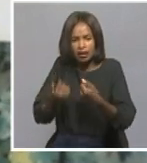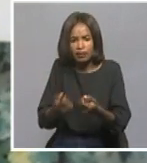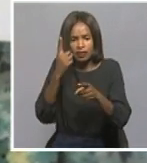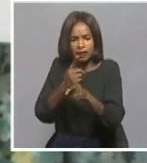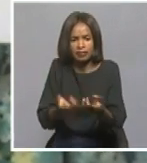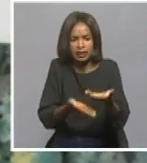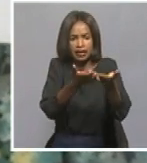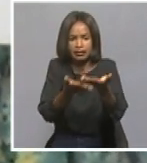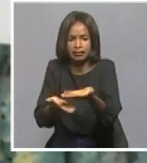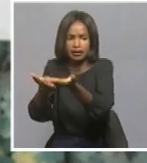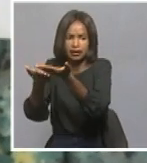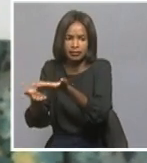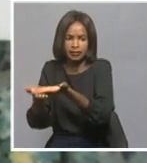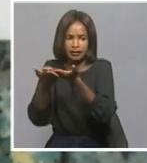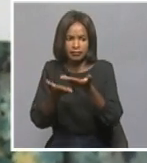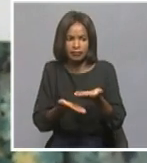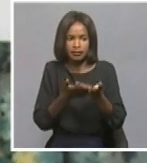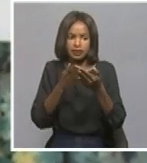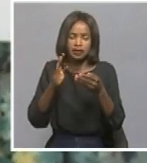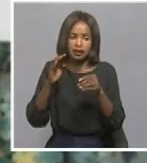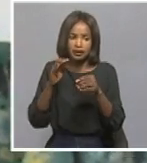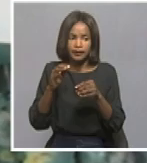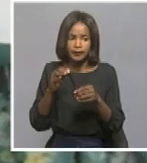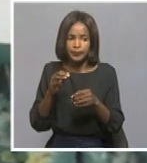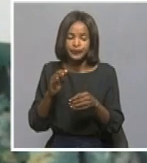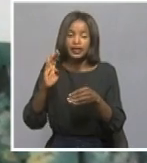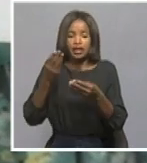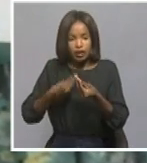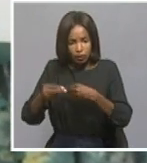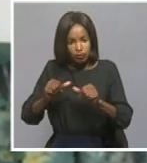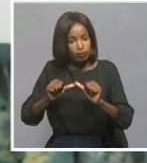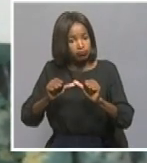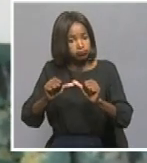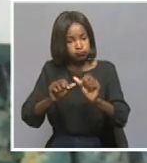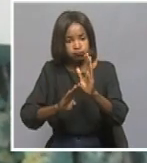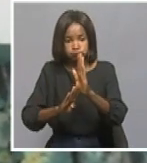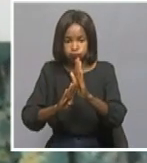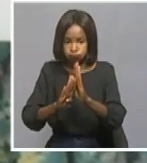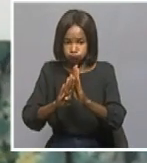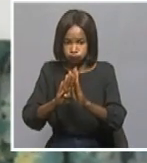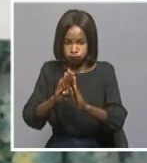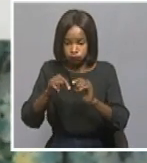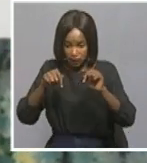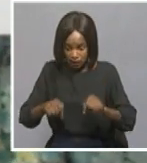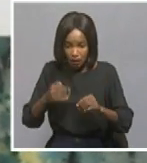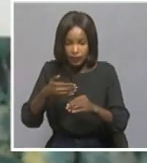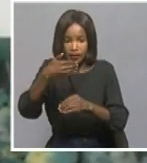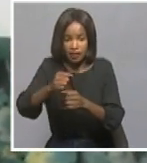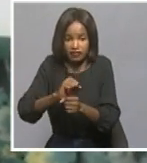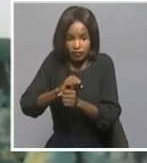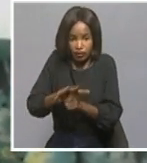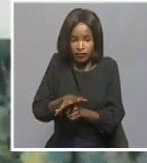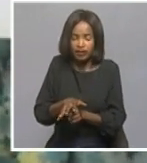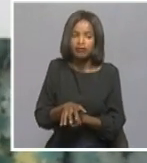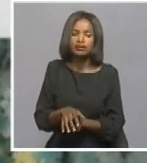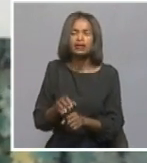able to bring to the table to really make sure that we can keep the economy going during and after COVID. So some of the proposals